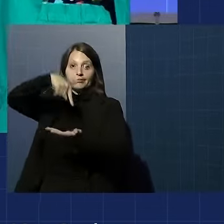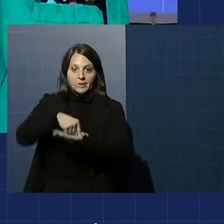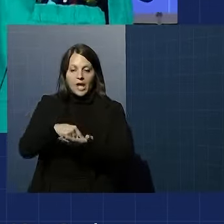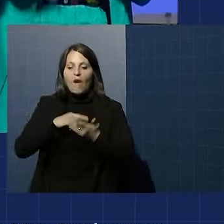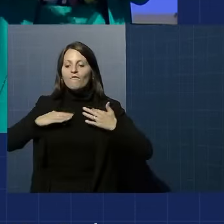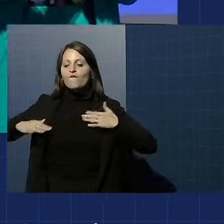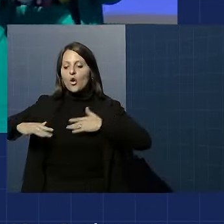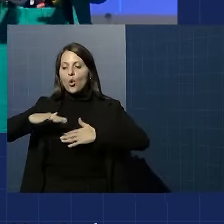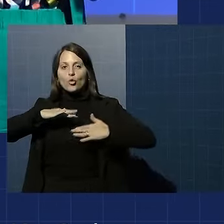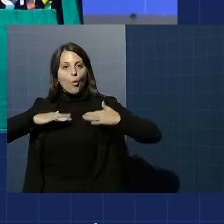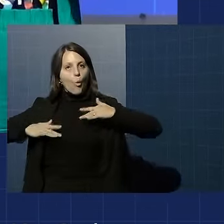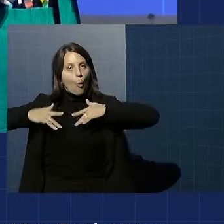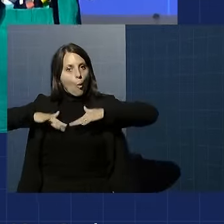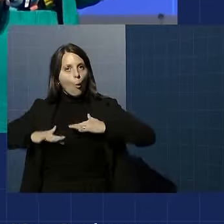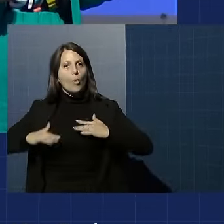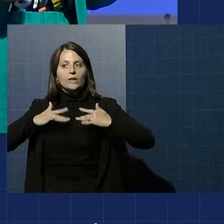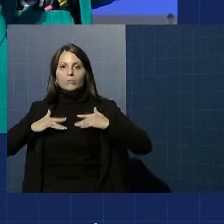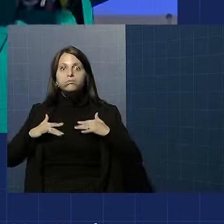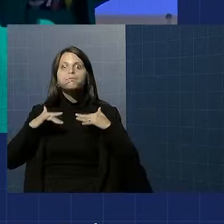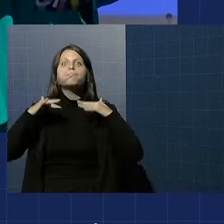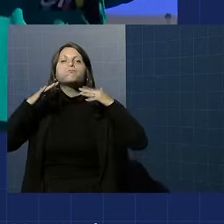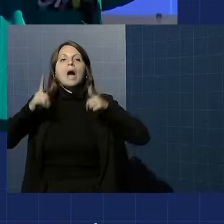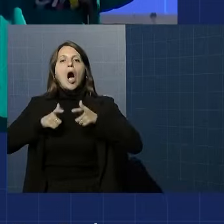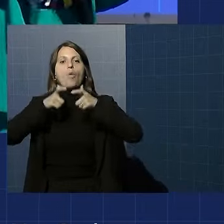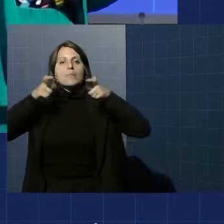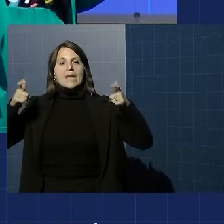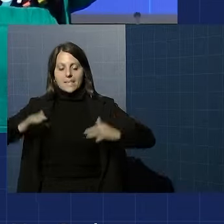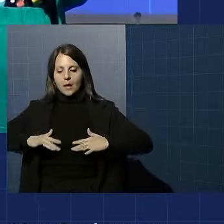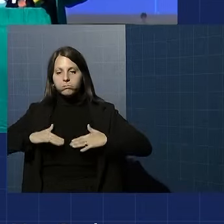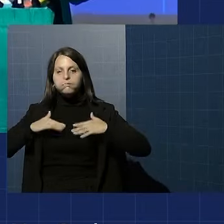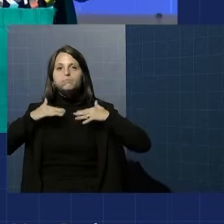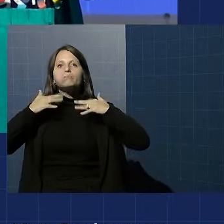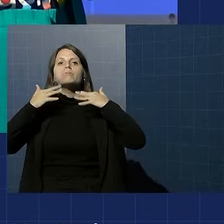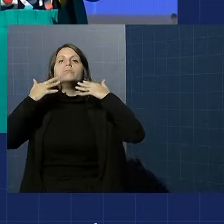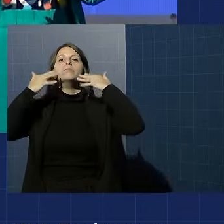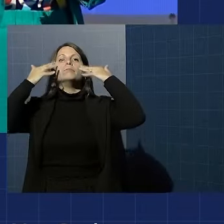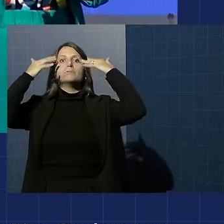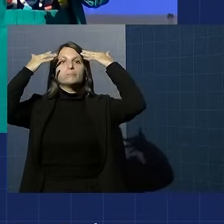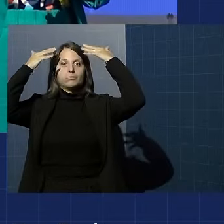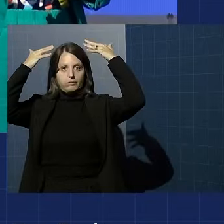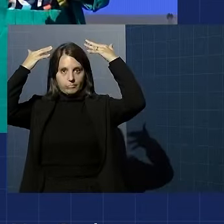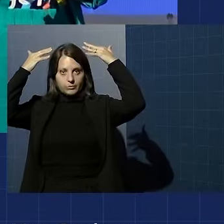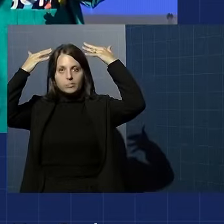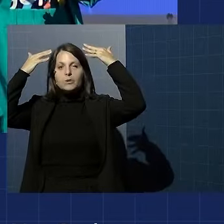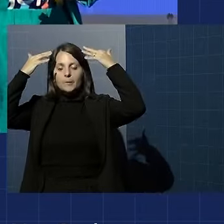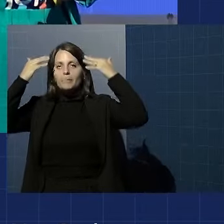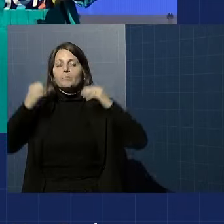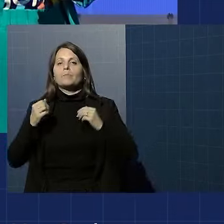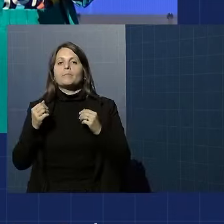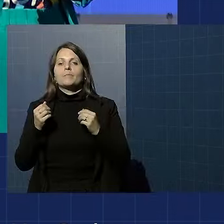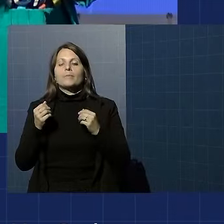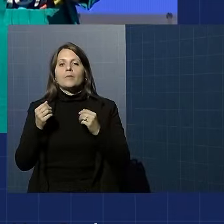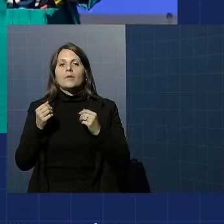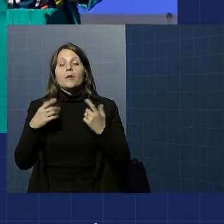fluid in the upper head. But what's interesting is that even 6 months after coming back from space, we still see